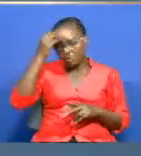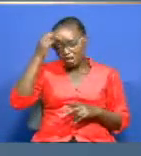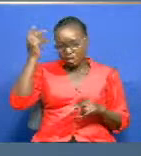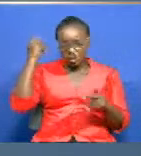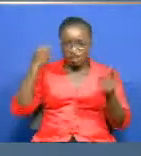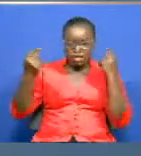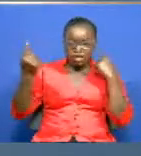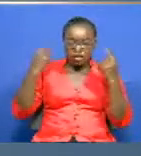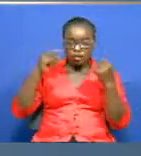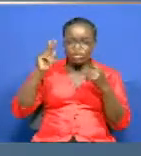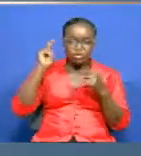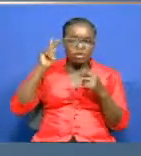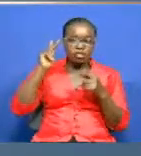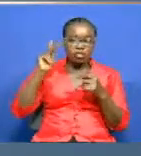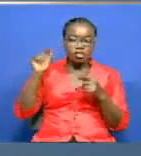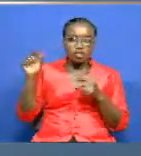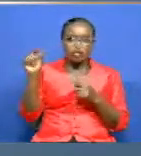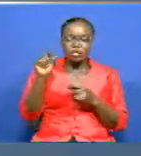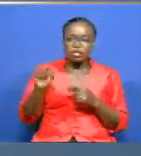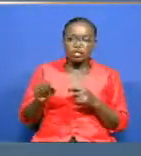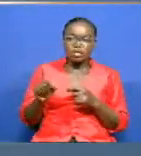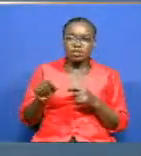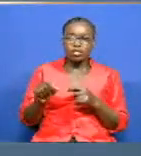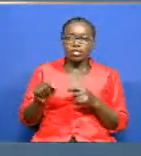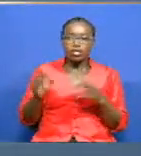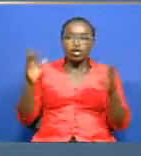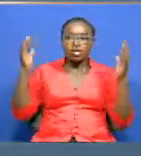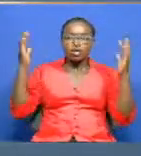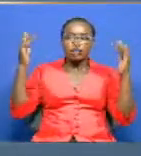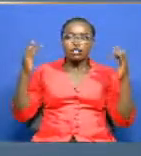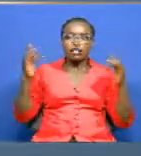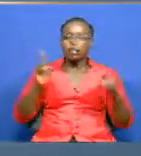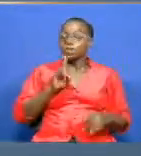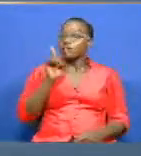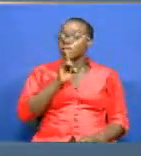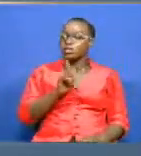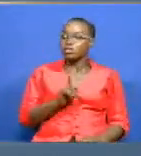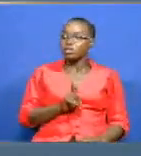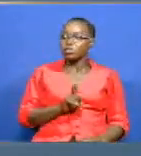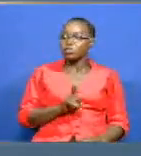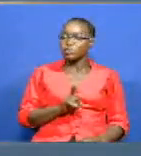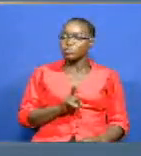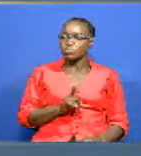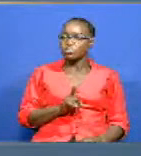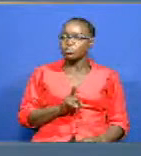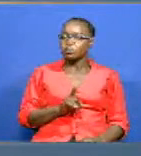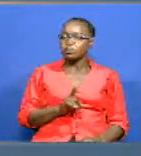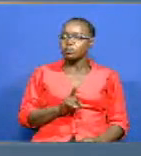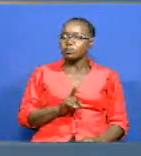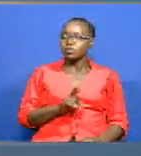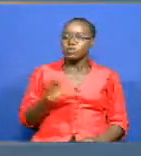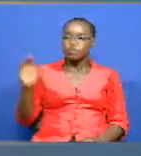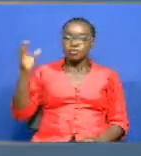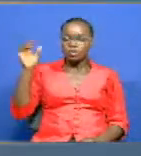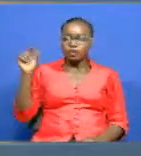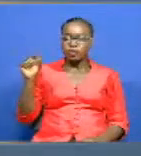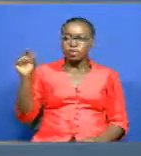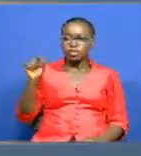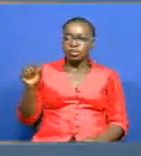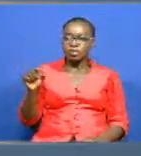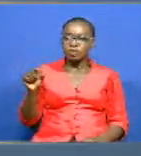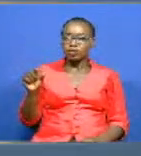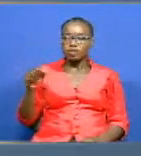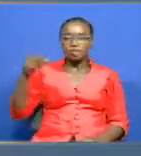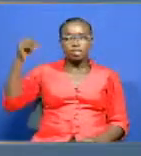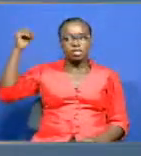Kericho, Kisii and its environs will be having showers accompanied by thunderstorms. Areas of the coastal region will continue having